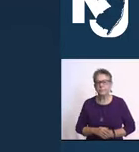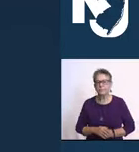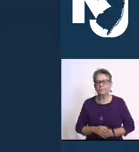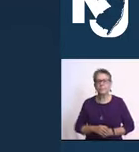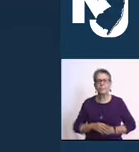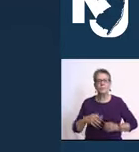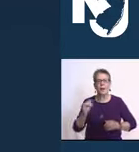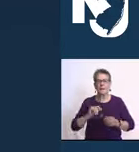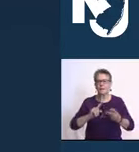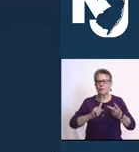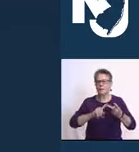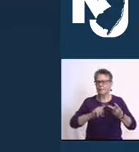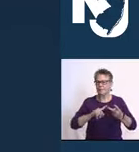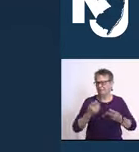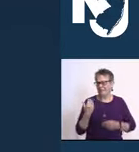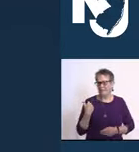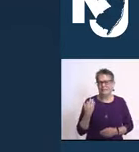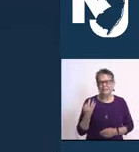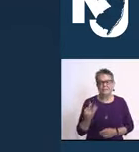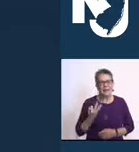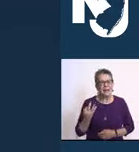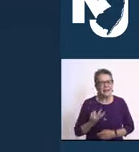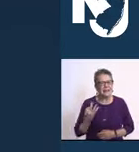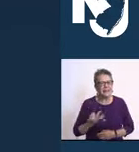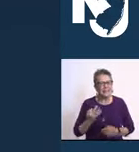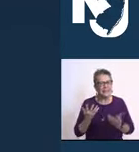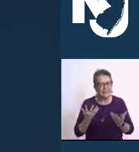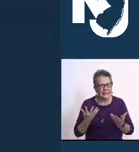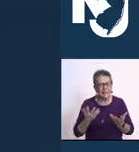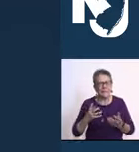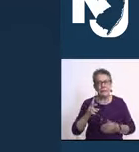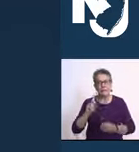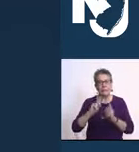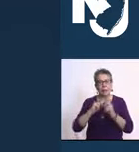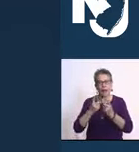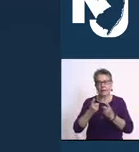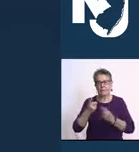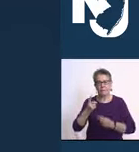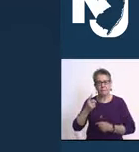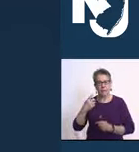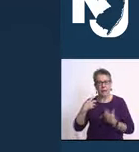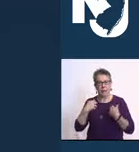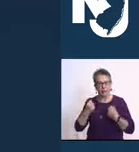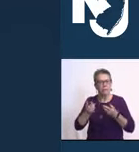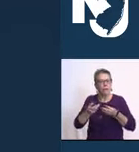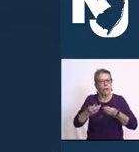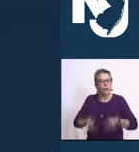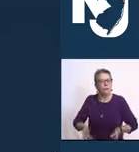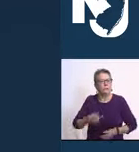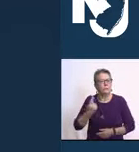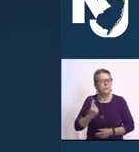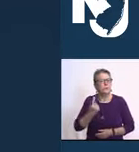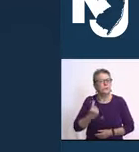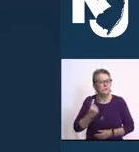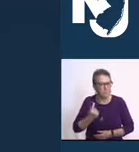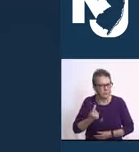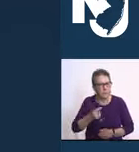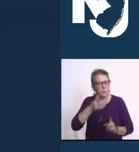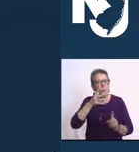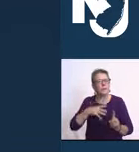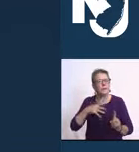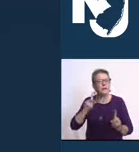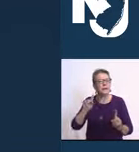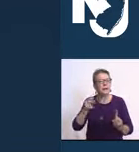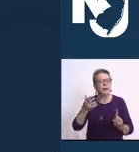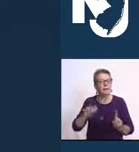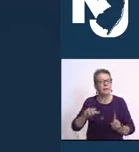Tina, the Department of Health team lost one of its own, this woman, Kathy Suchadolski, in a tragic automobile